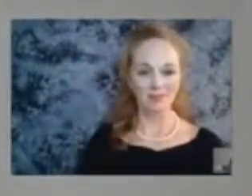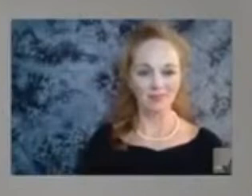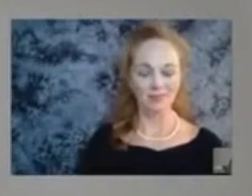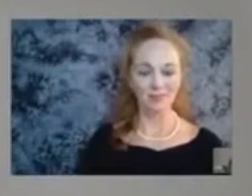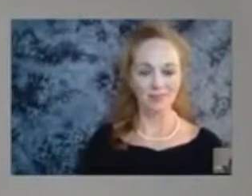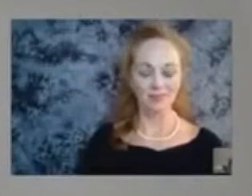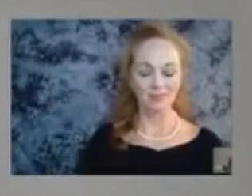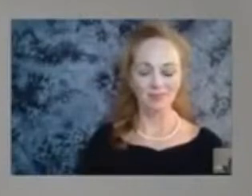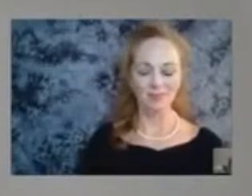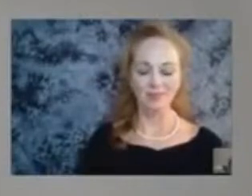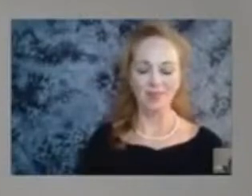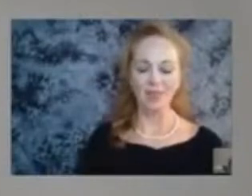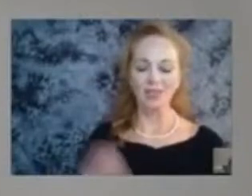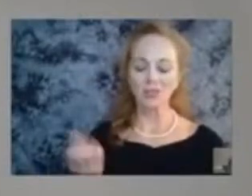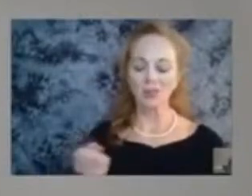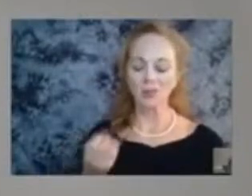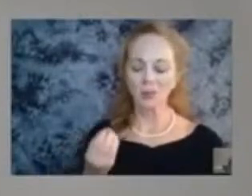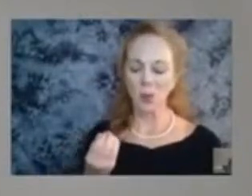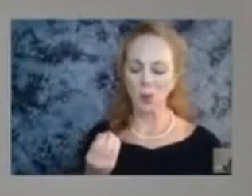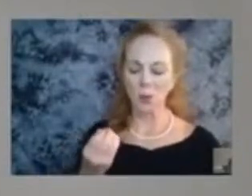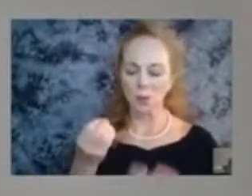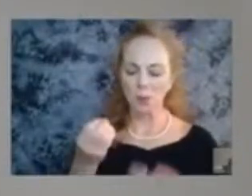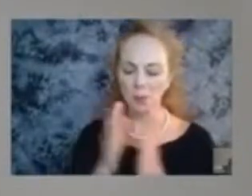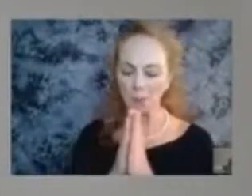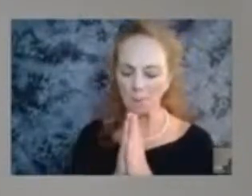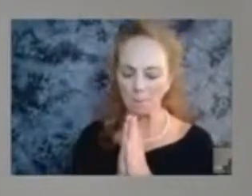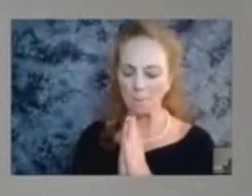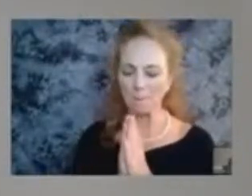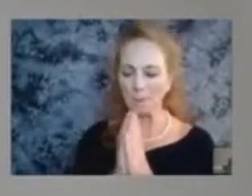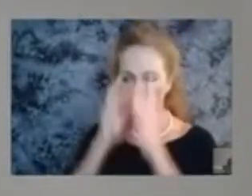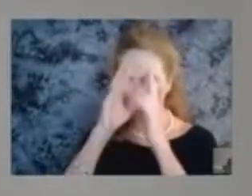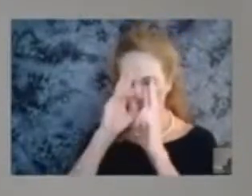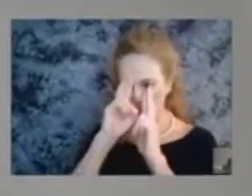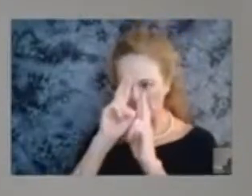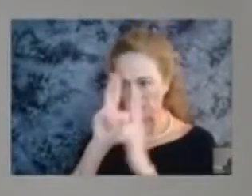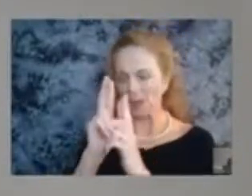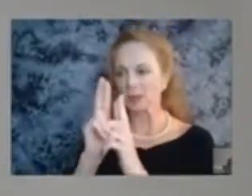So with respect to ventilation and filtration,